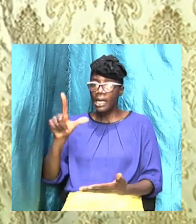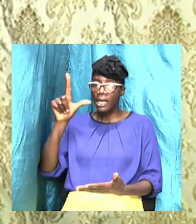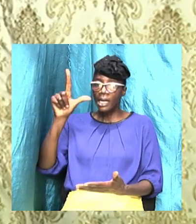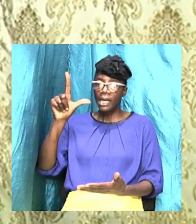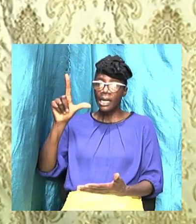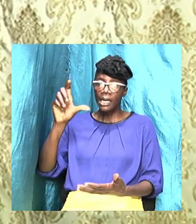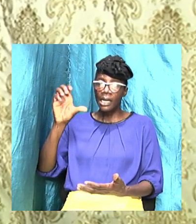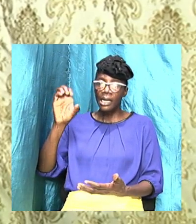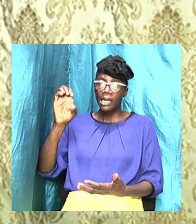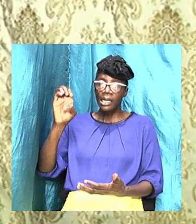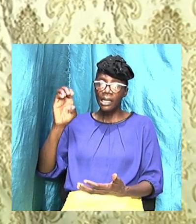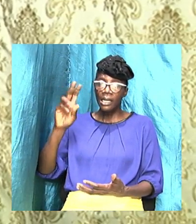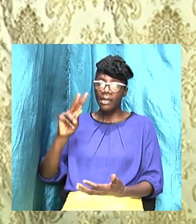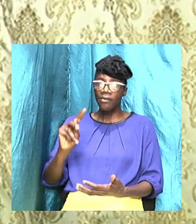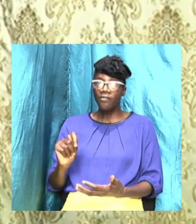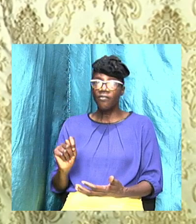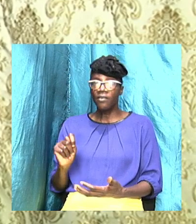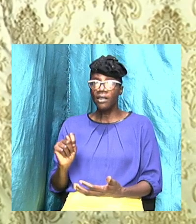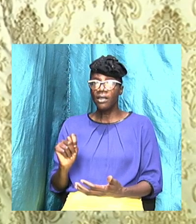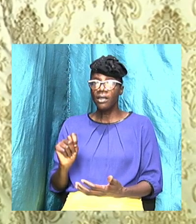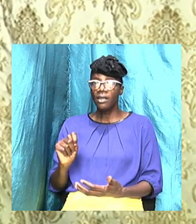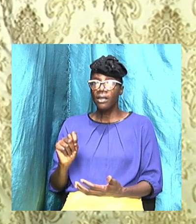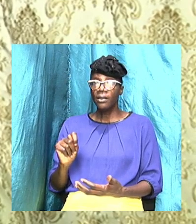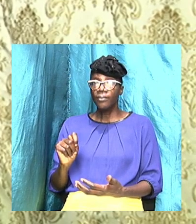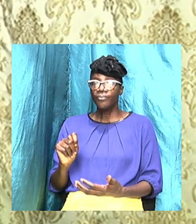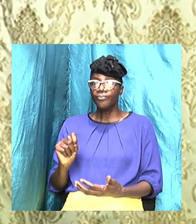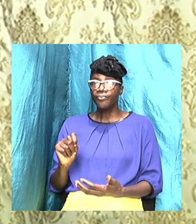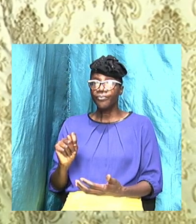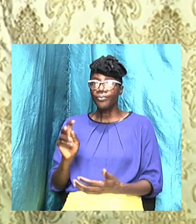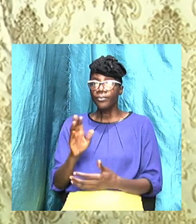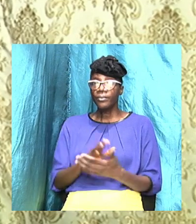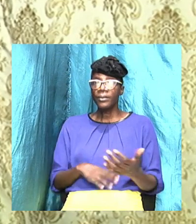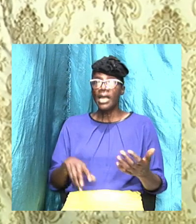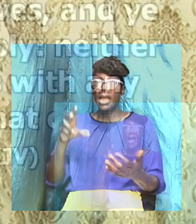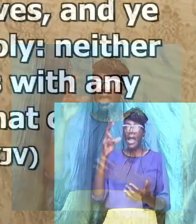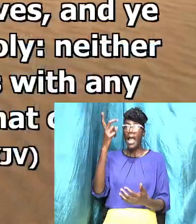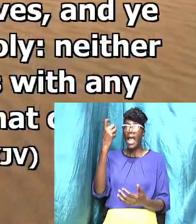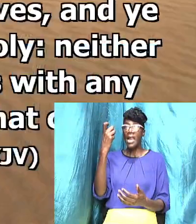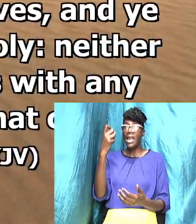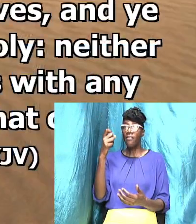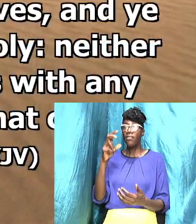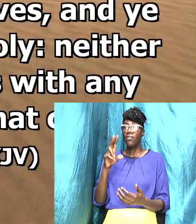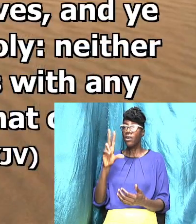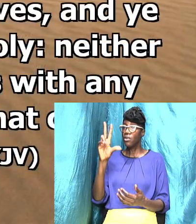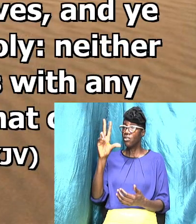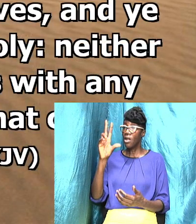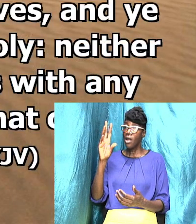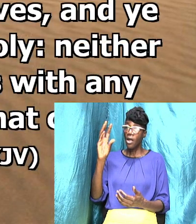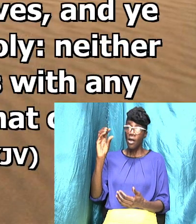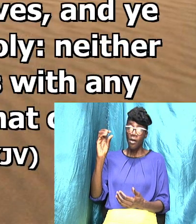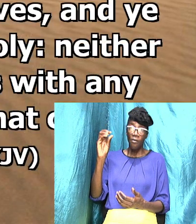11 verses 44 and 45. For I